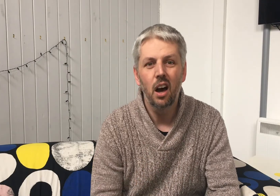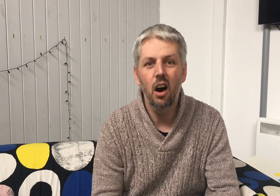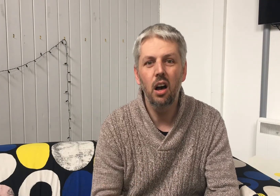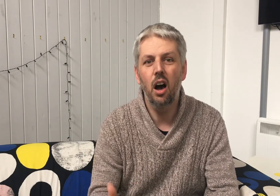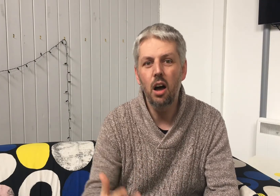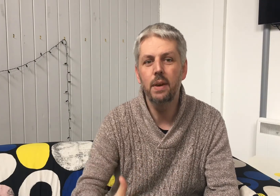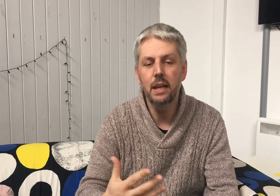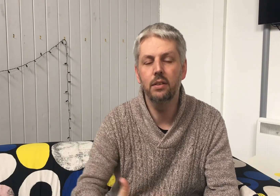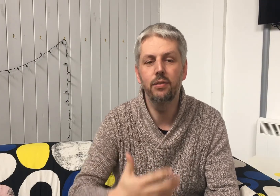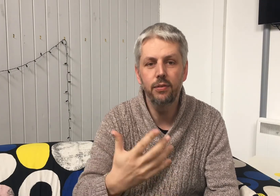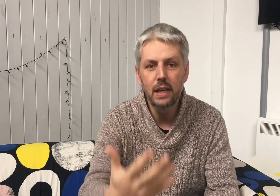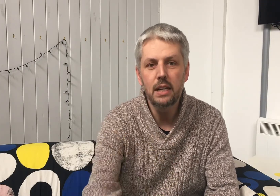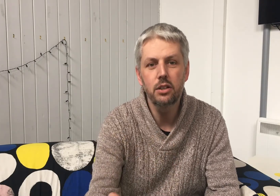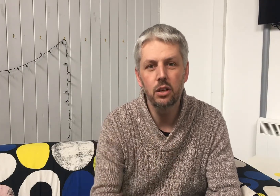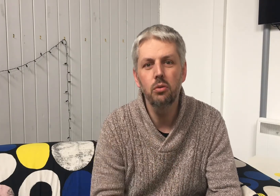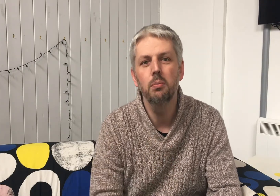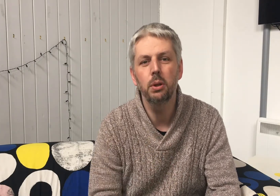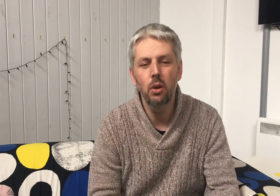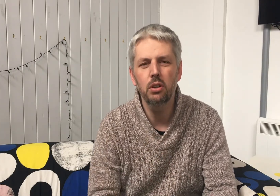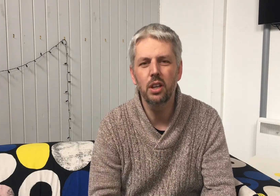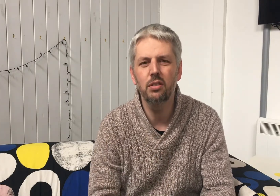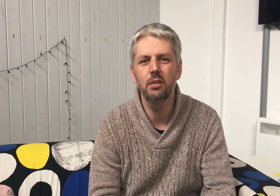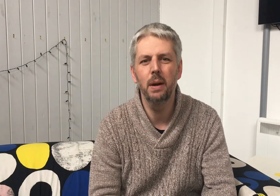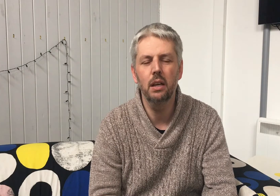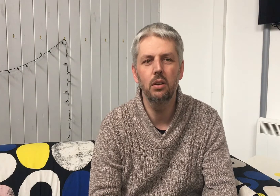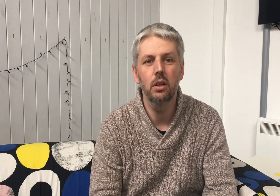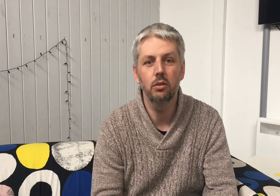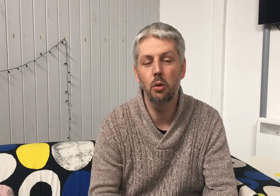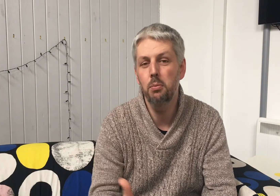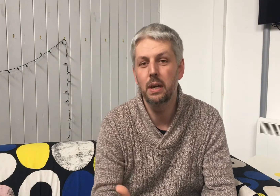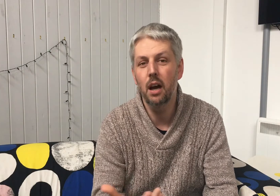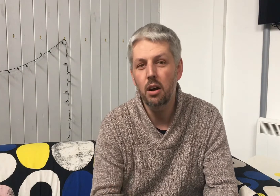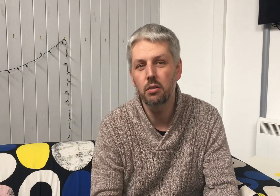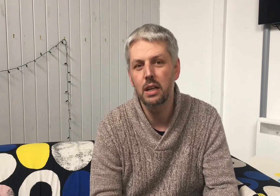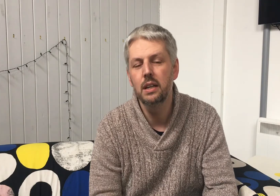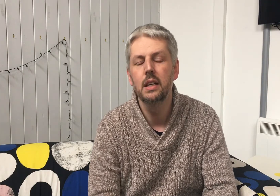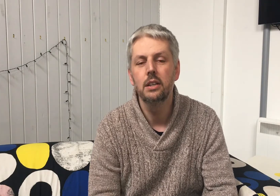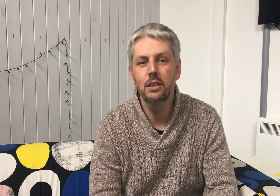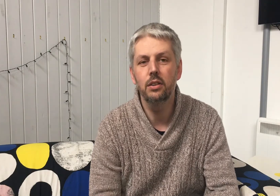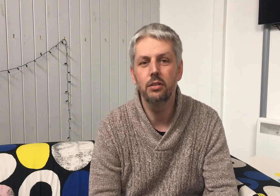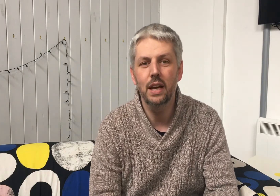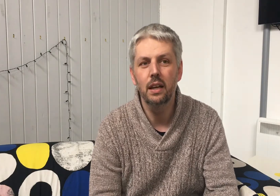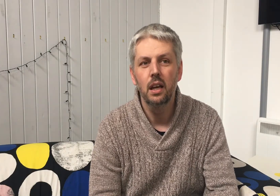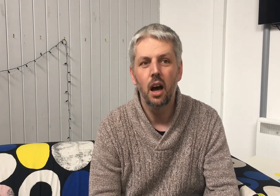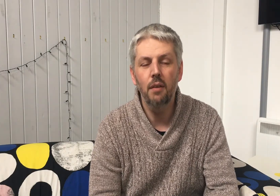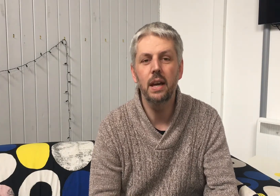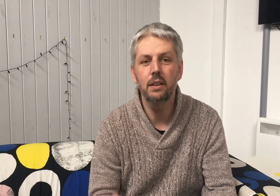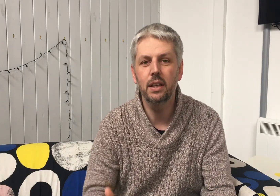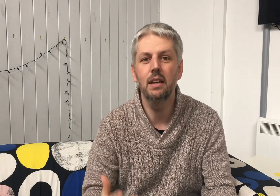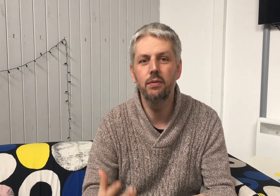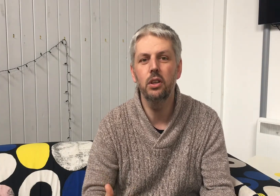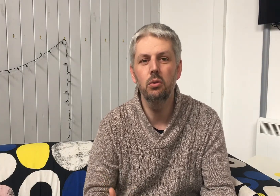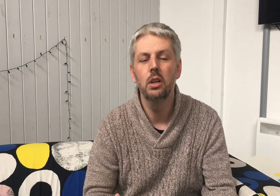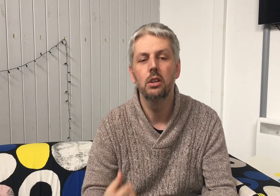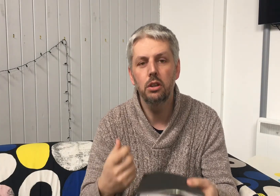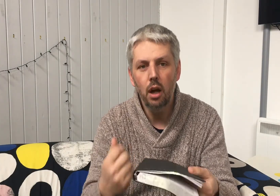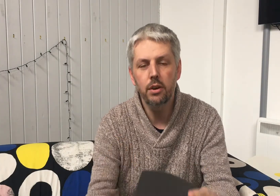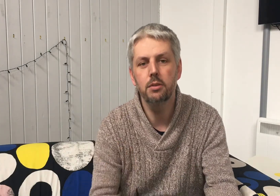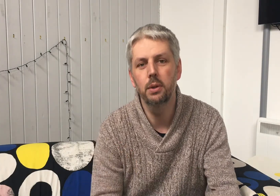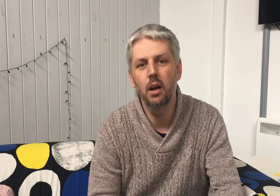saying, I'm here to feed you, but not just to stop you being hungry. Jesus is saying, I'm here to give